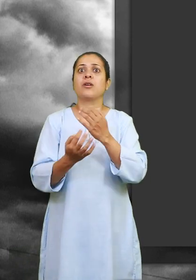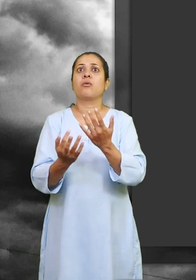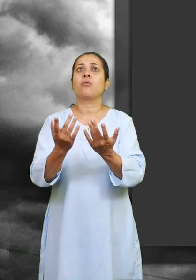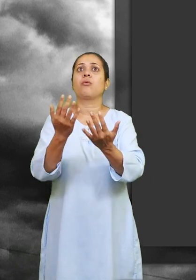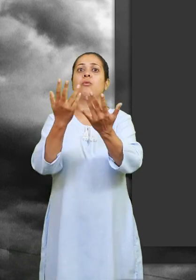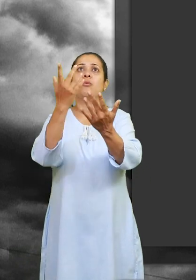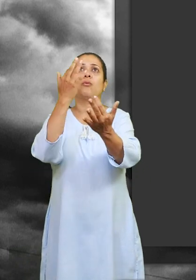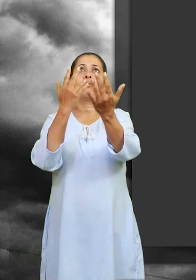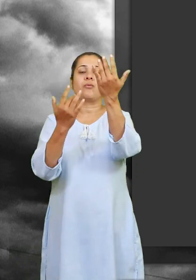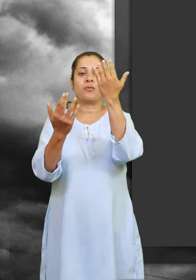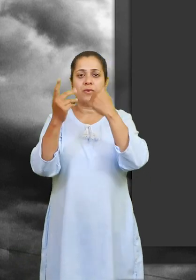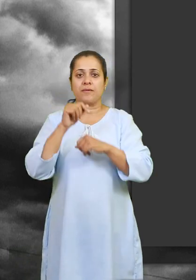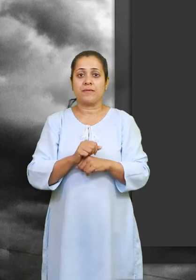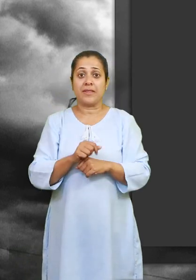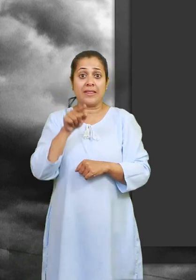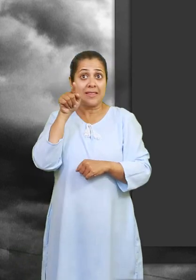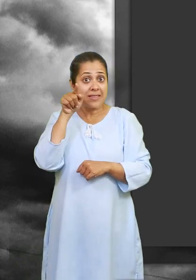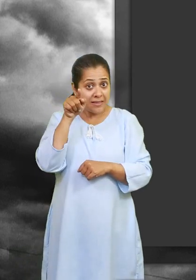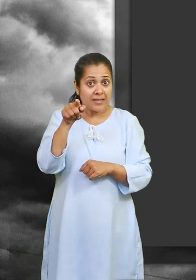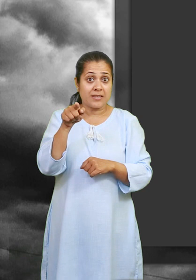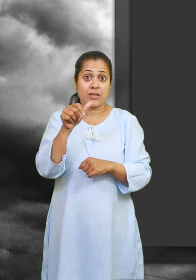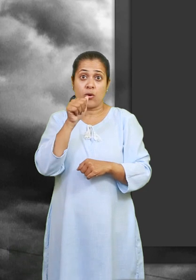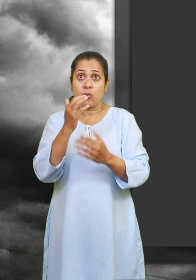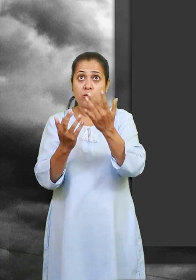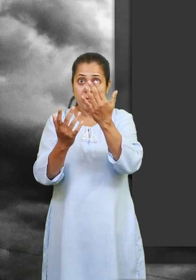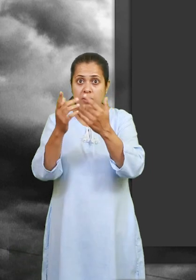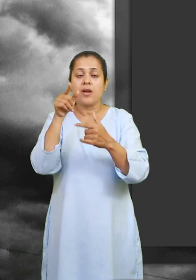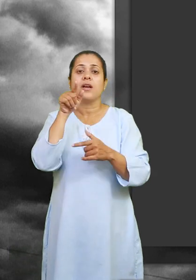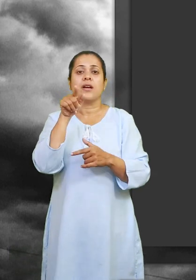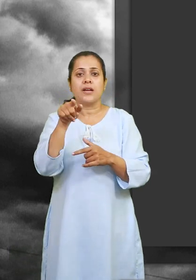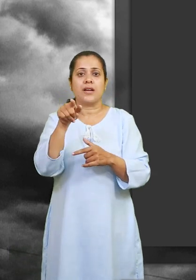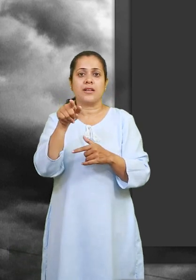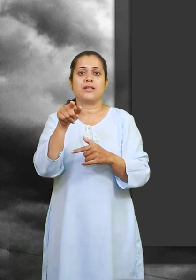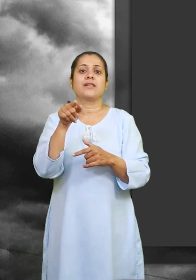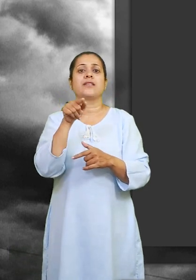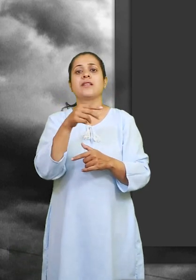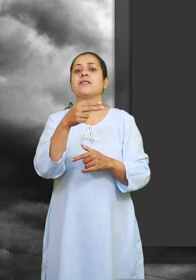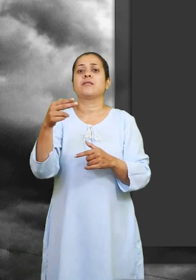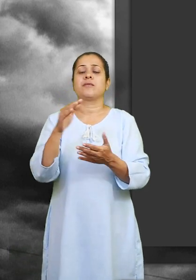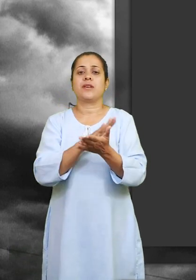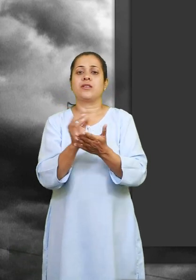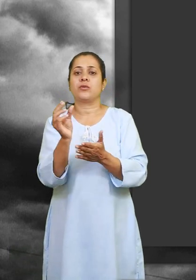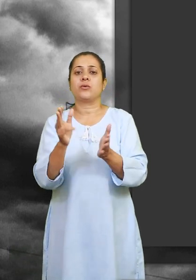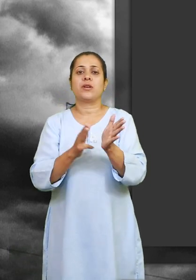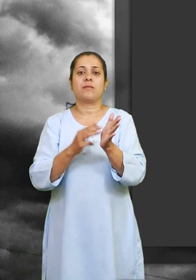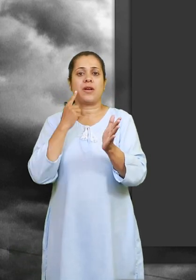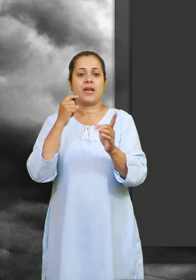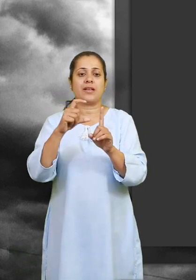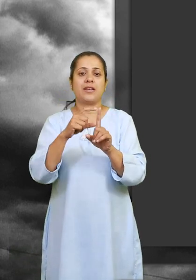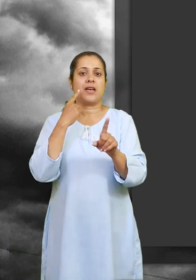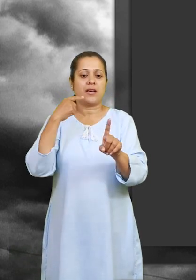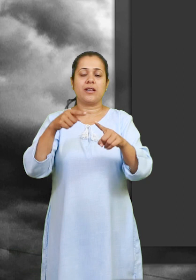and is in the air. So the amount of water vapor in the air will be called as